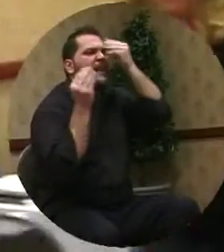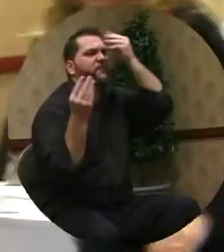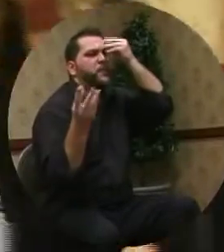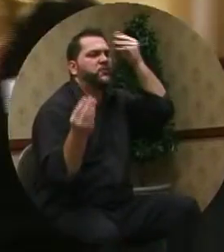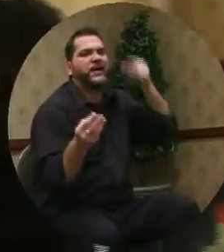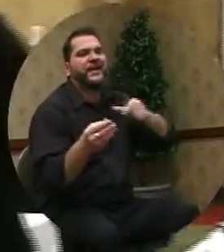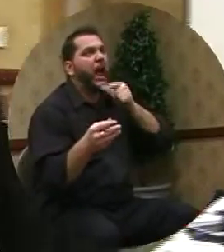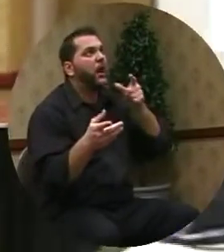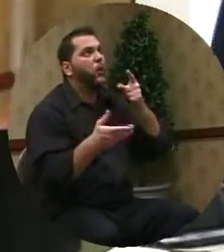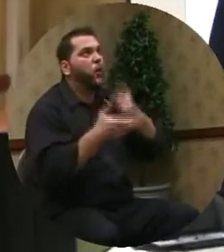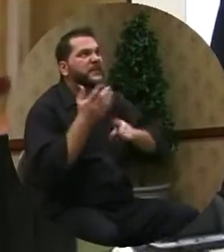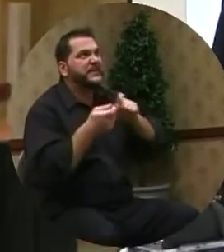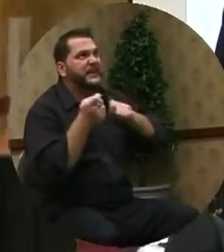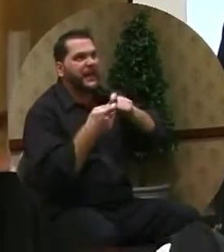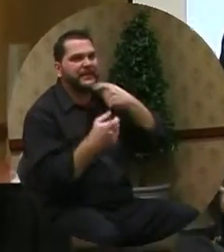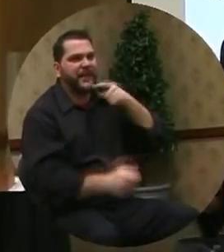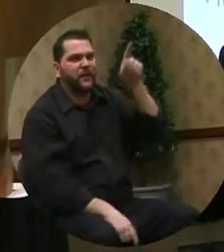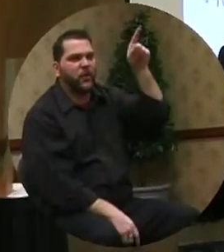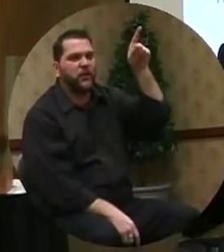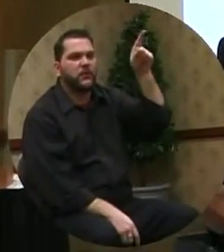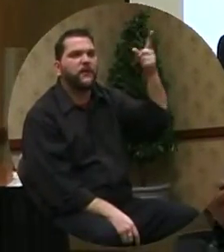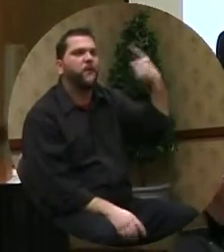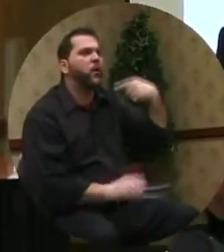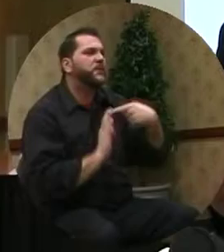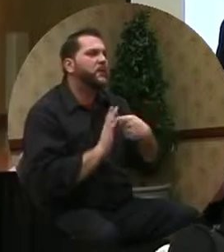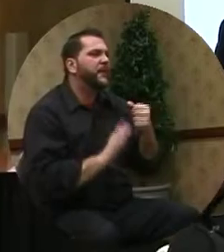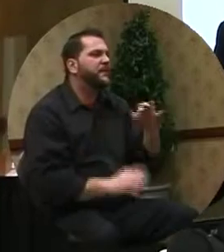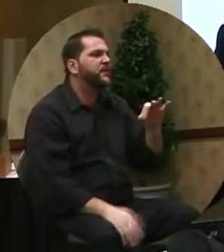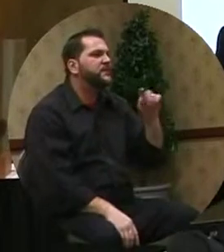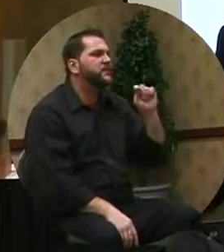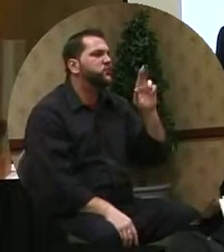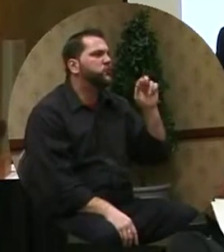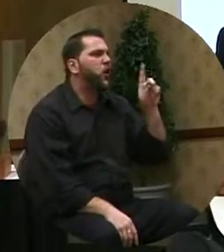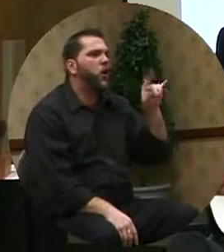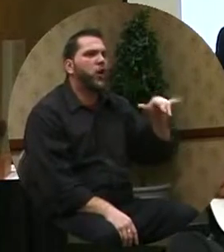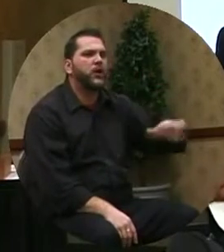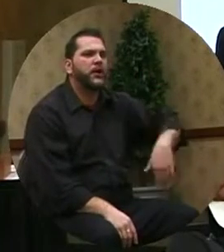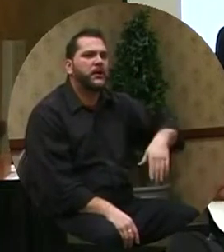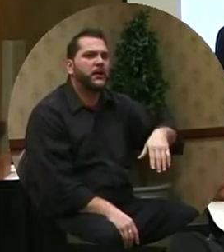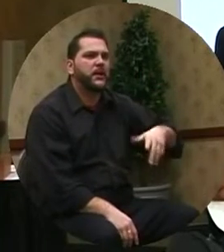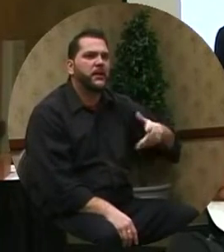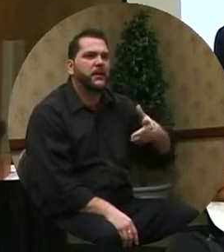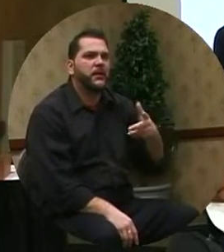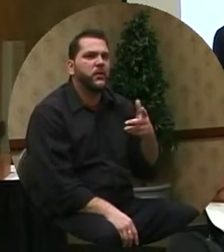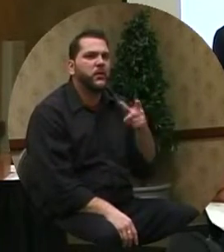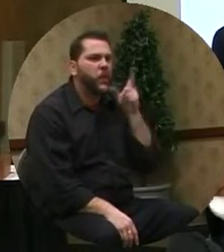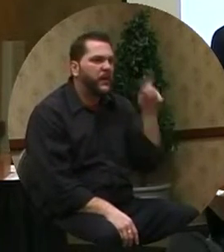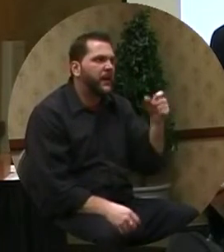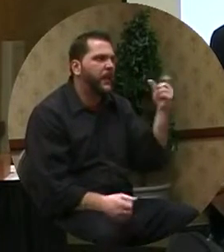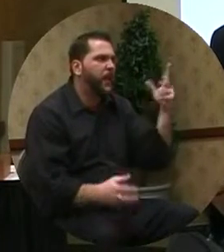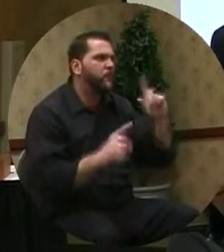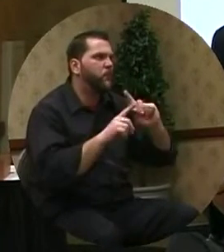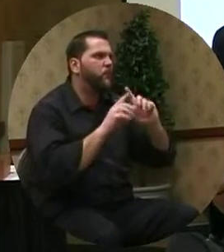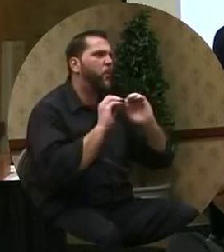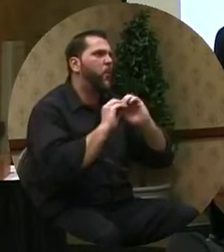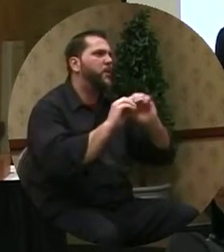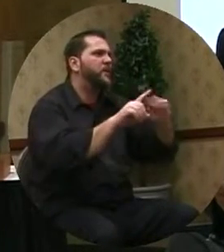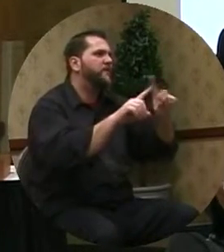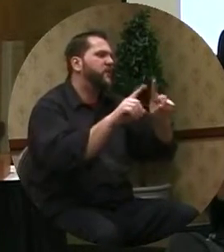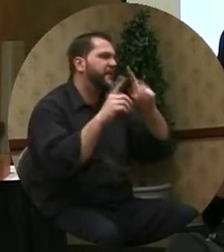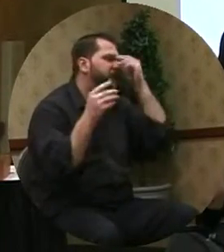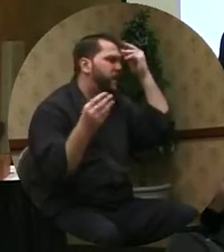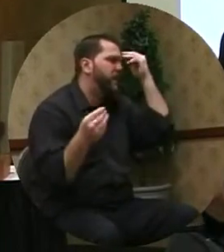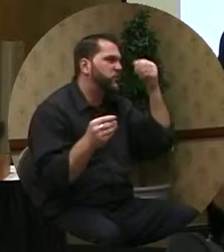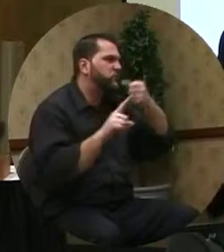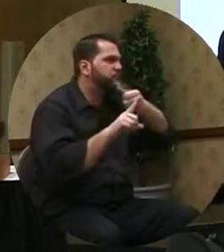For example, if it's tardy, you don't really need a whole lot more information about that. On the other